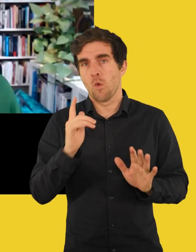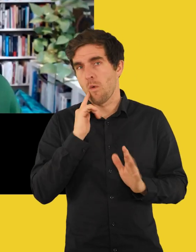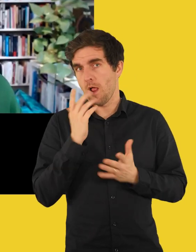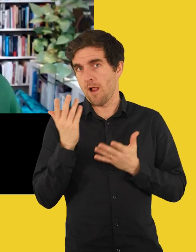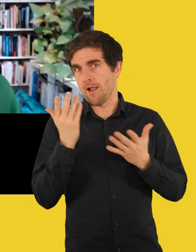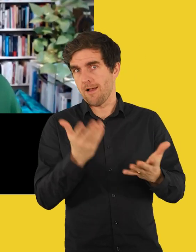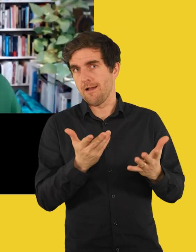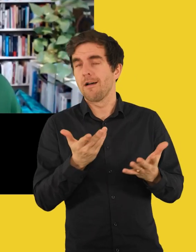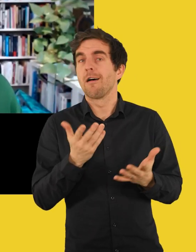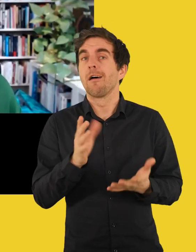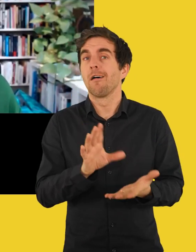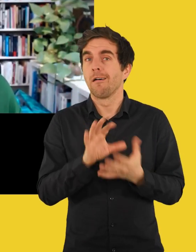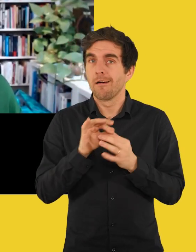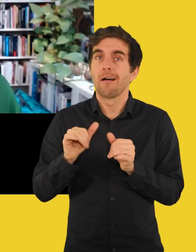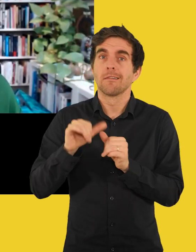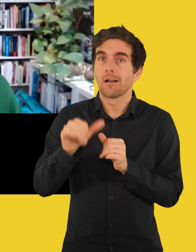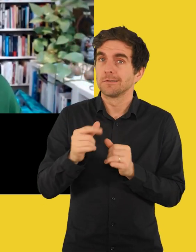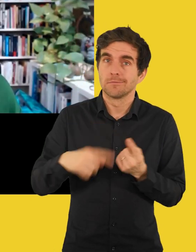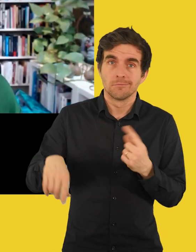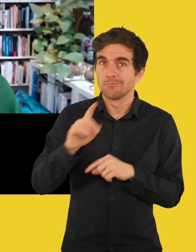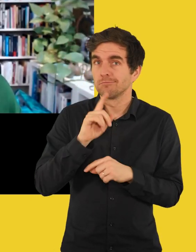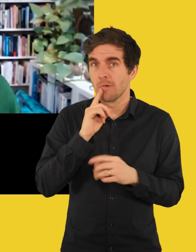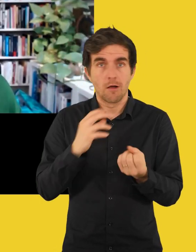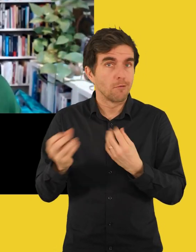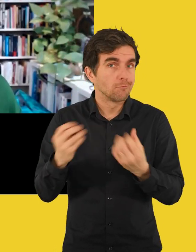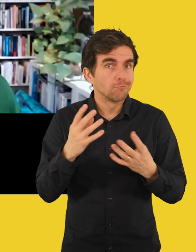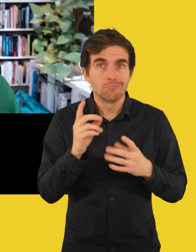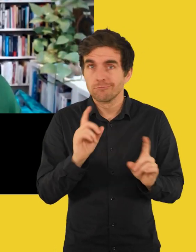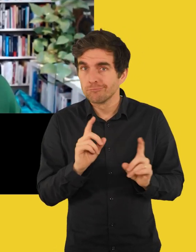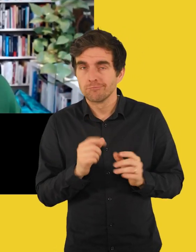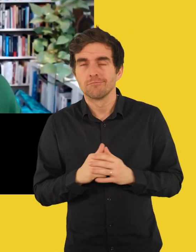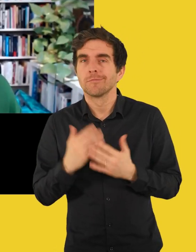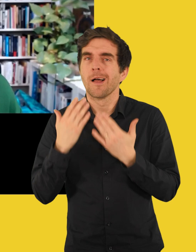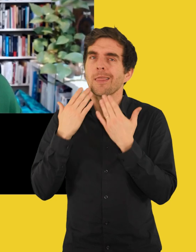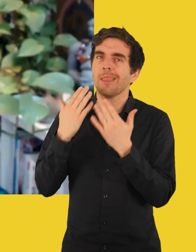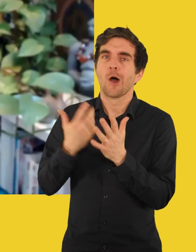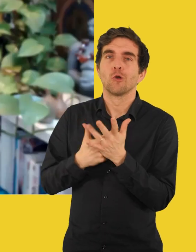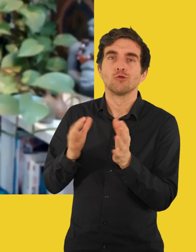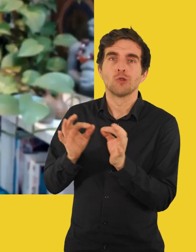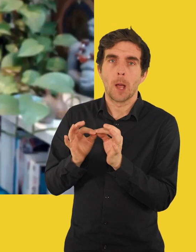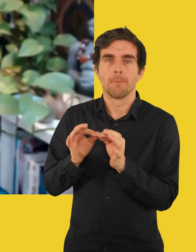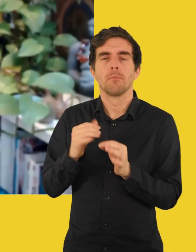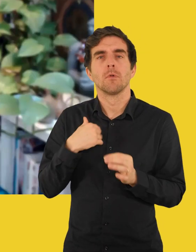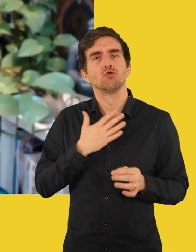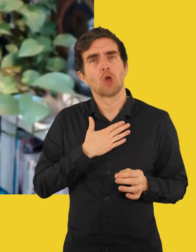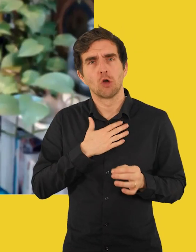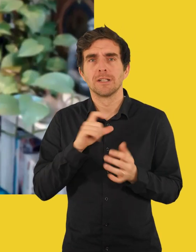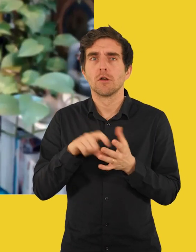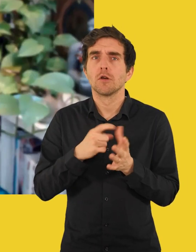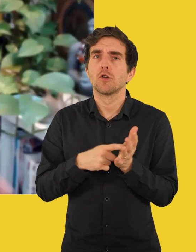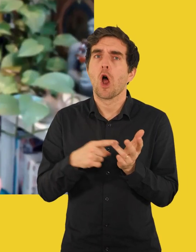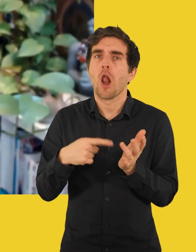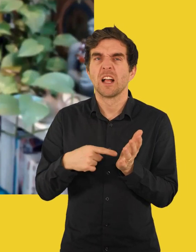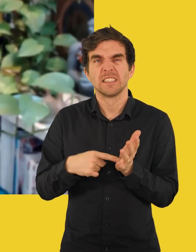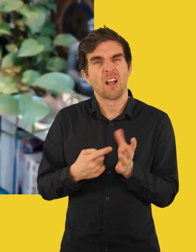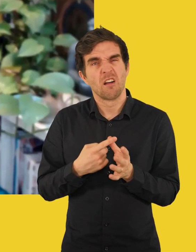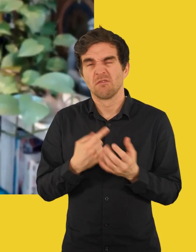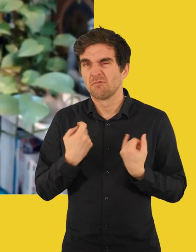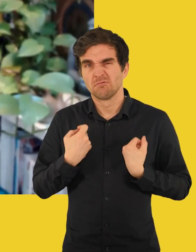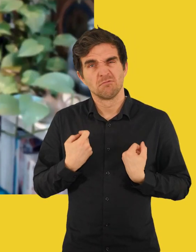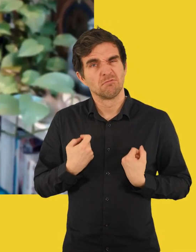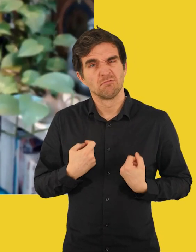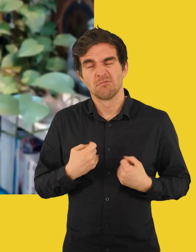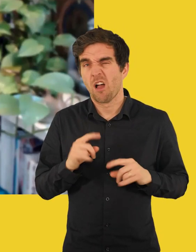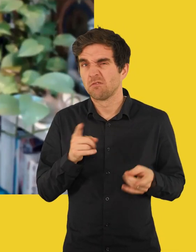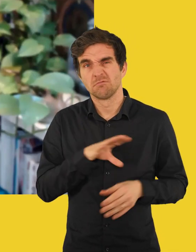leave the floor to you and join you Rob. again after towards the end. Thanks, Rob. And I just want to say I'm really sorry Carlota's not here